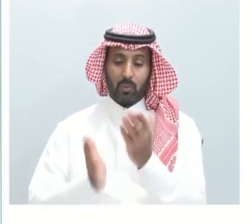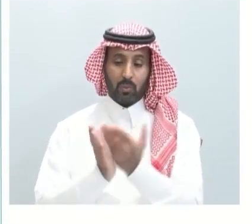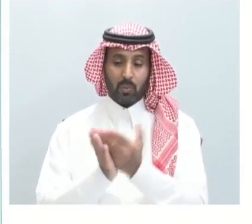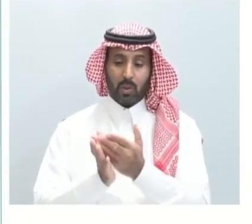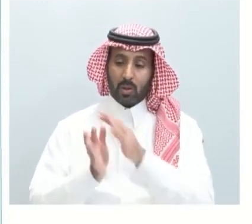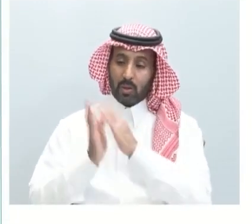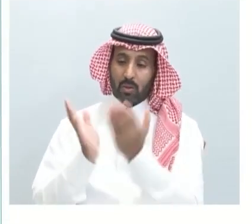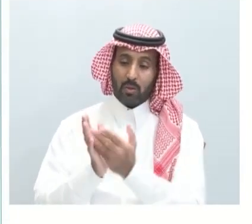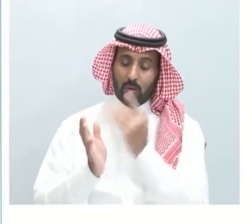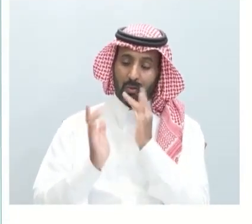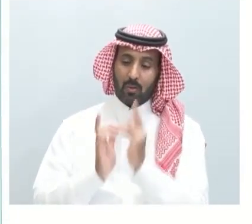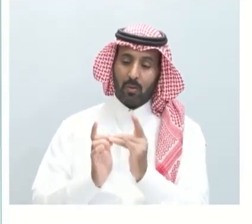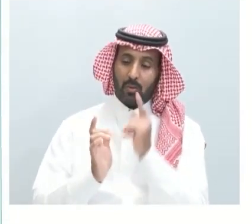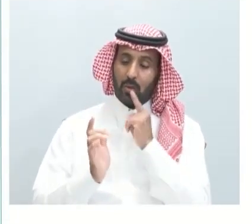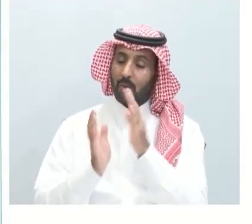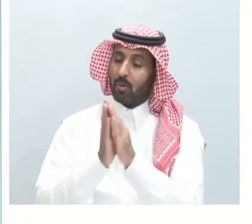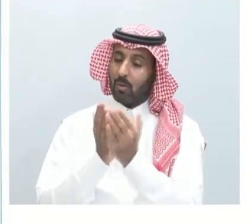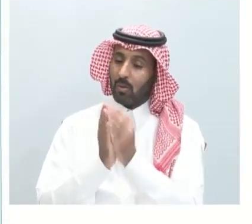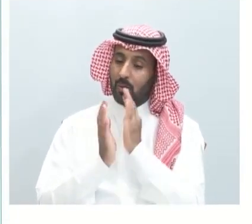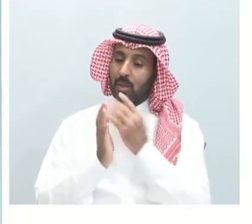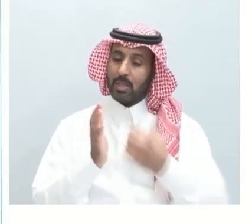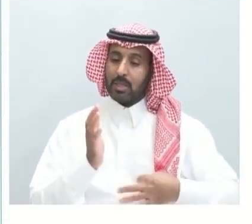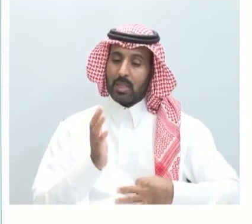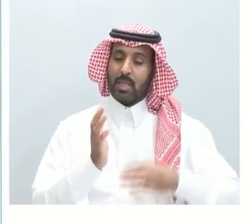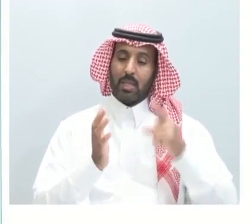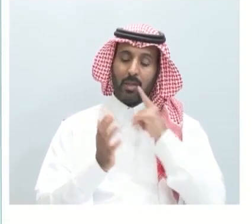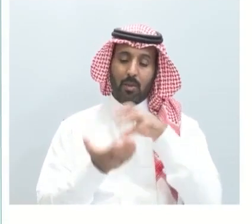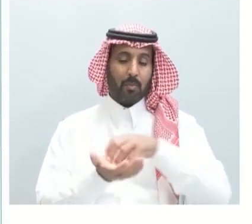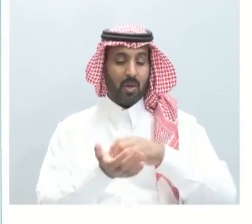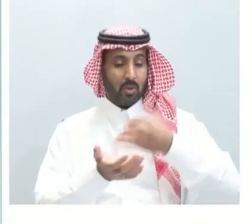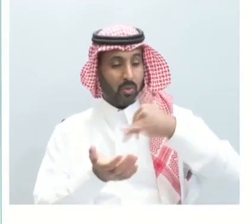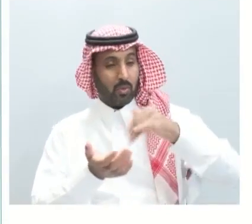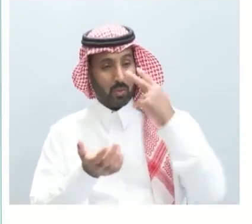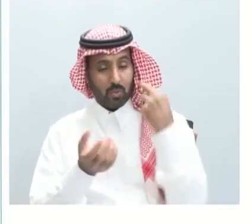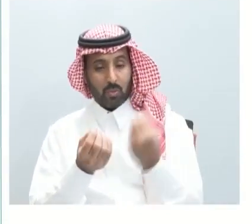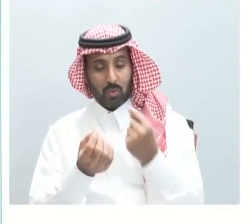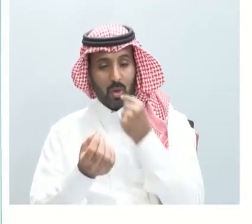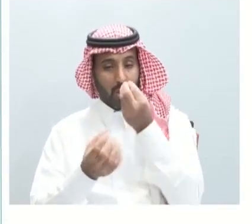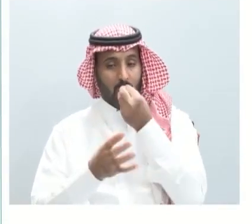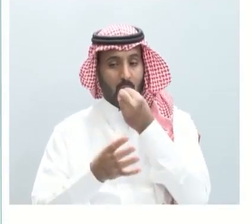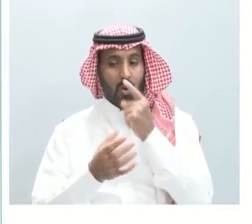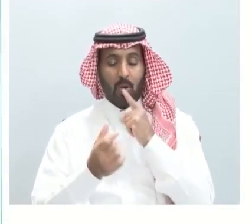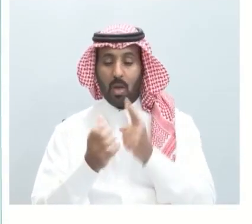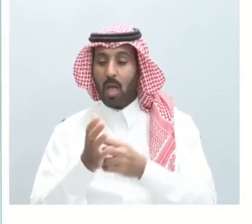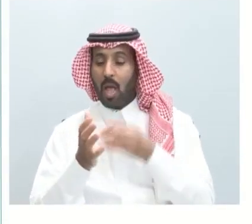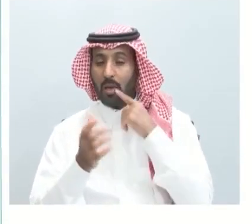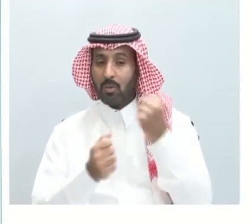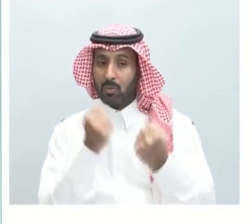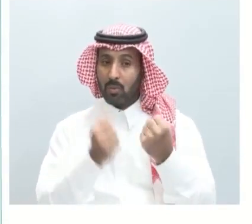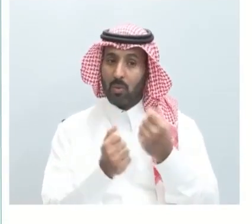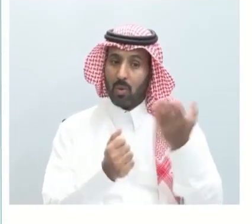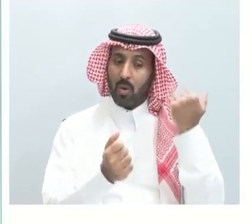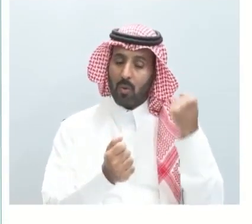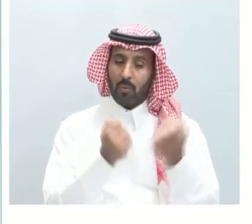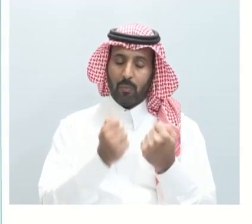room, this book, your favorite piece of clothing, a place to visit, your favorite food, the last car you